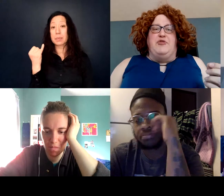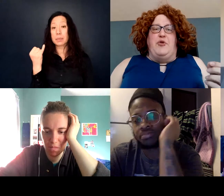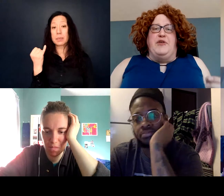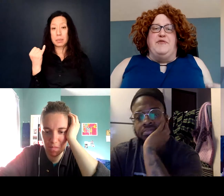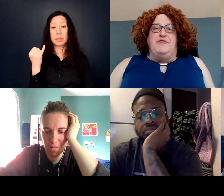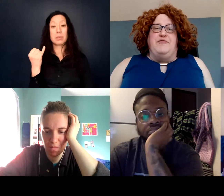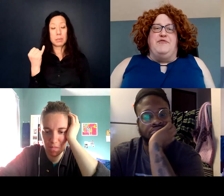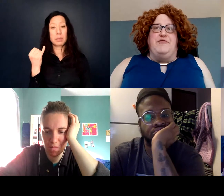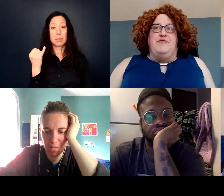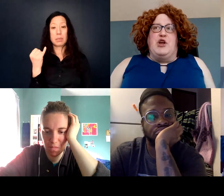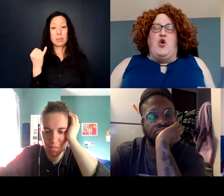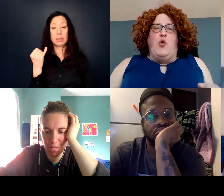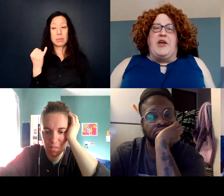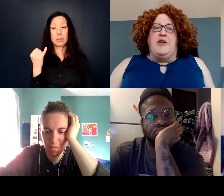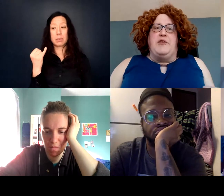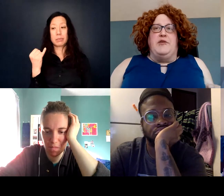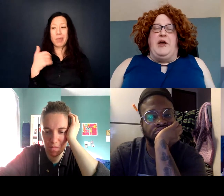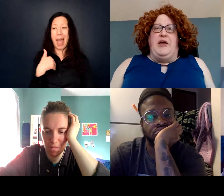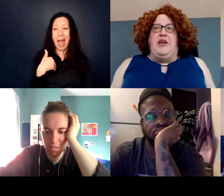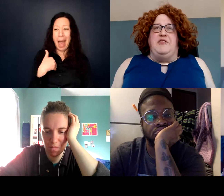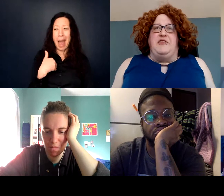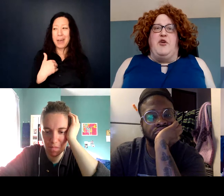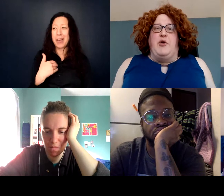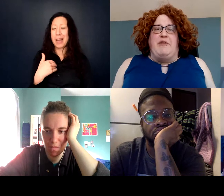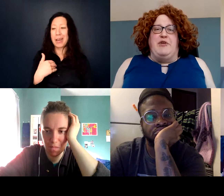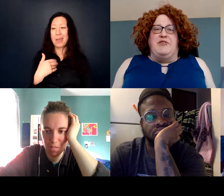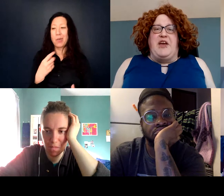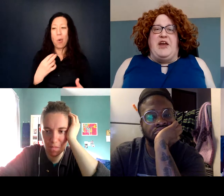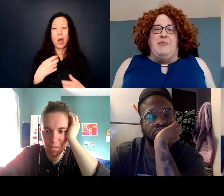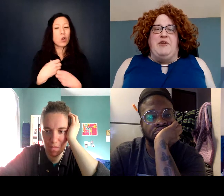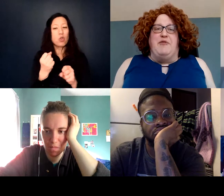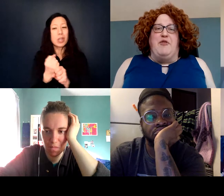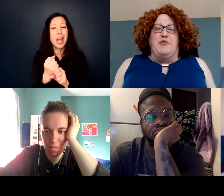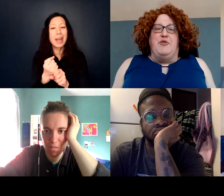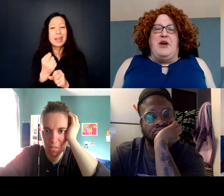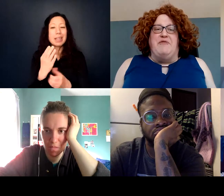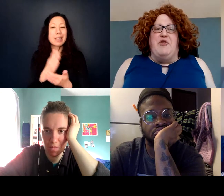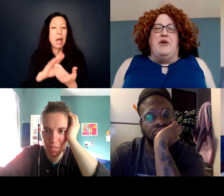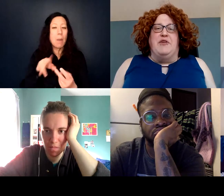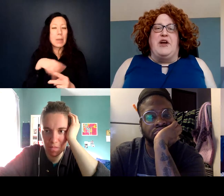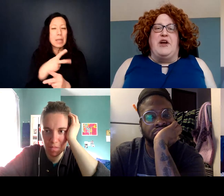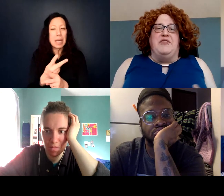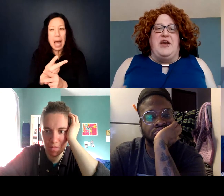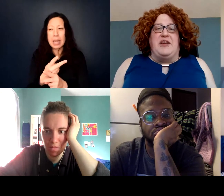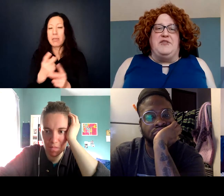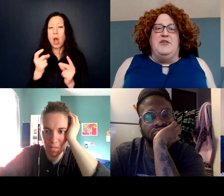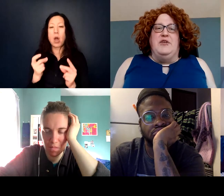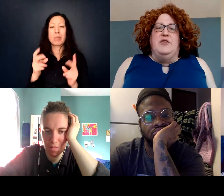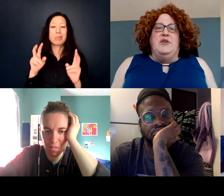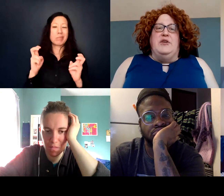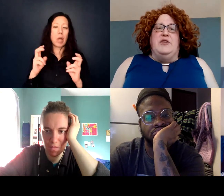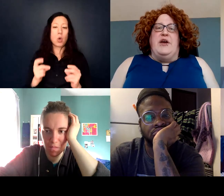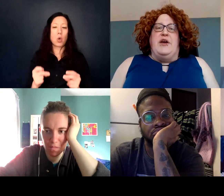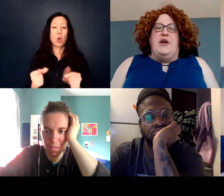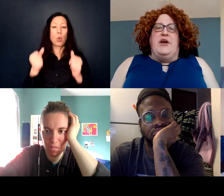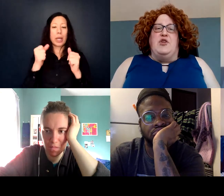creating some sort of quick, I hate to say quick reference guide, but for folks who have no other